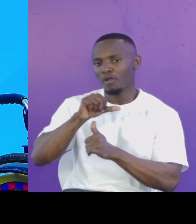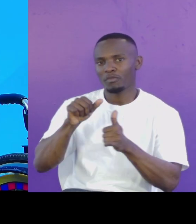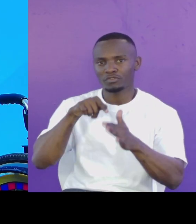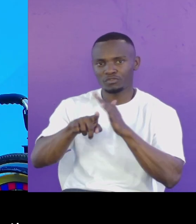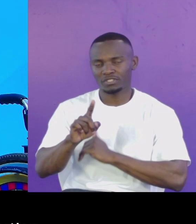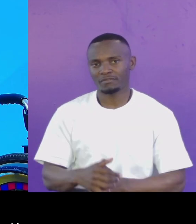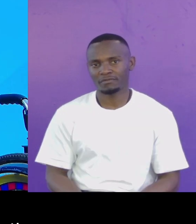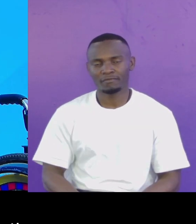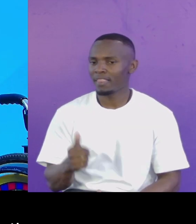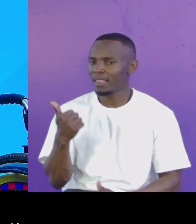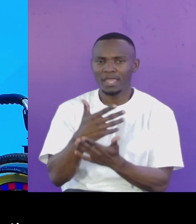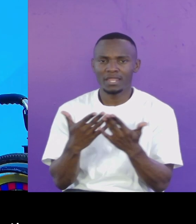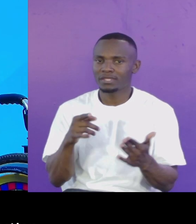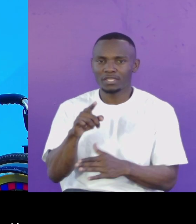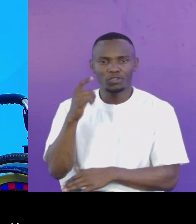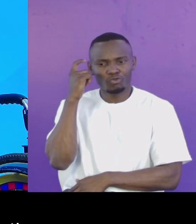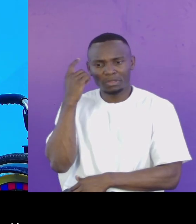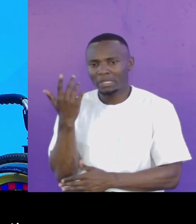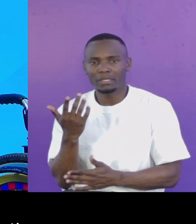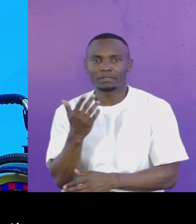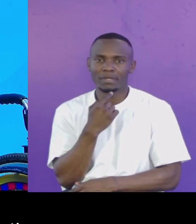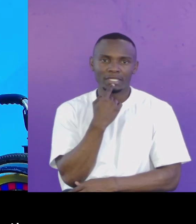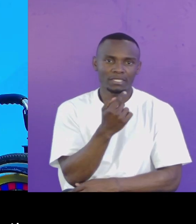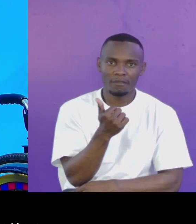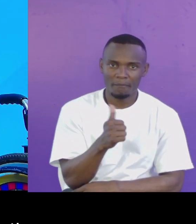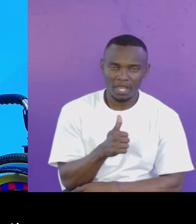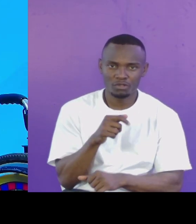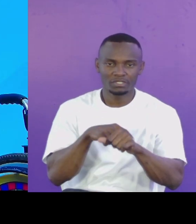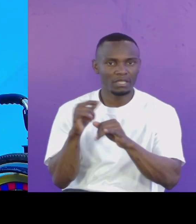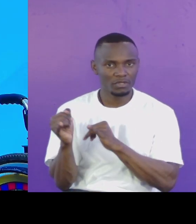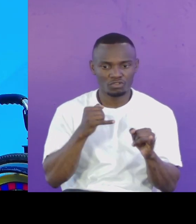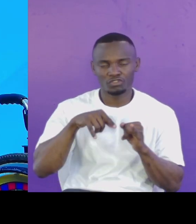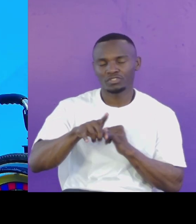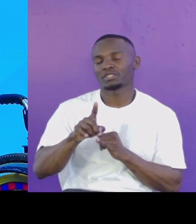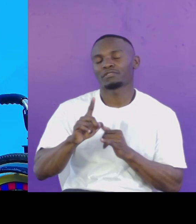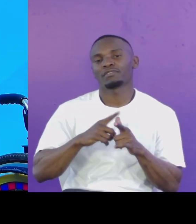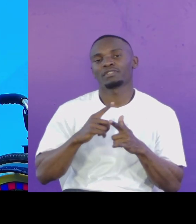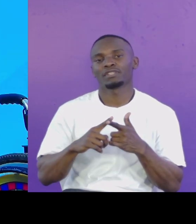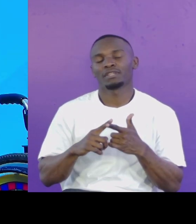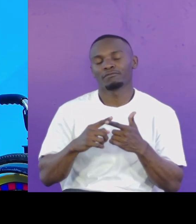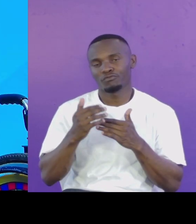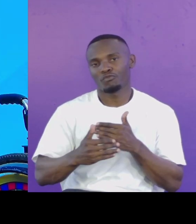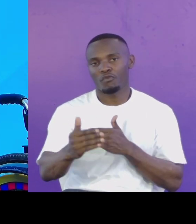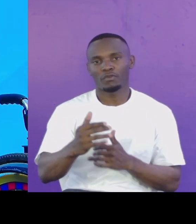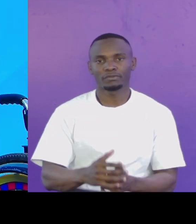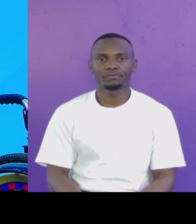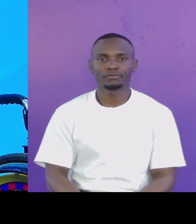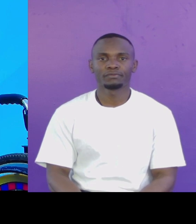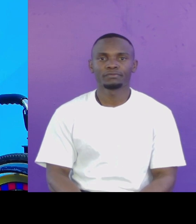yourself. Anything that you think you didn't mention in the introduction as we proceed.